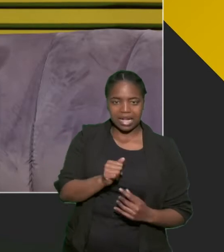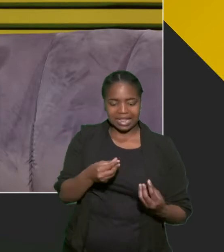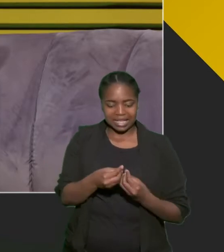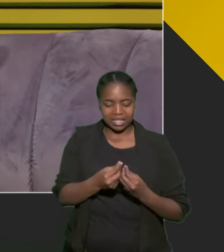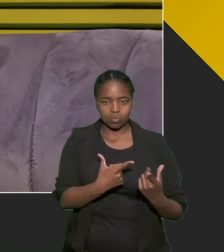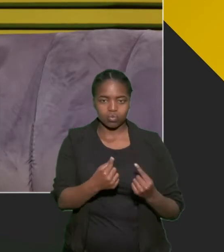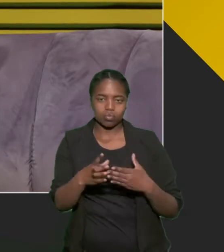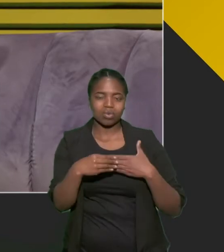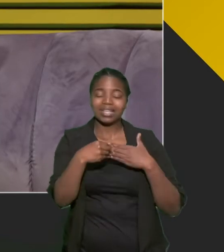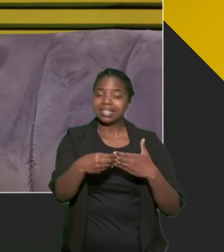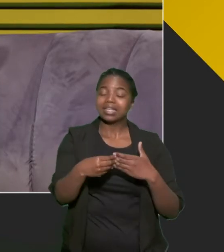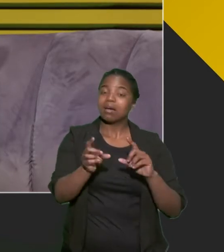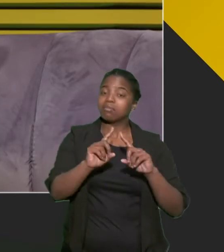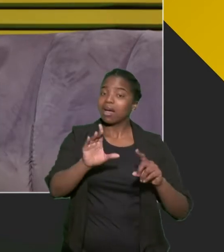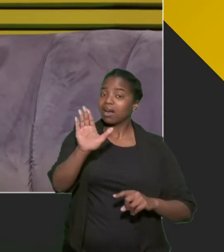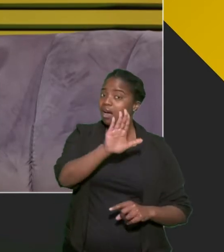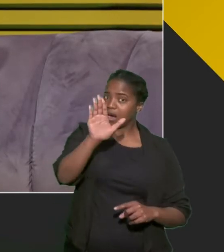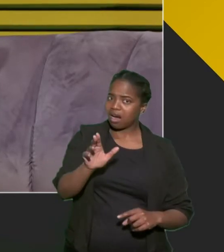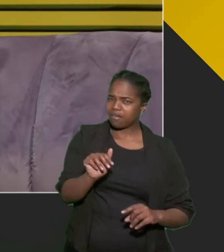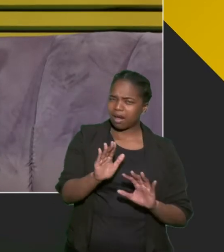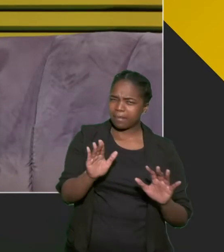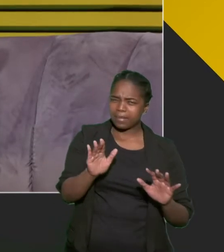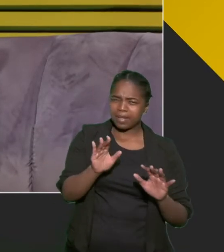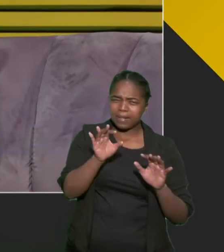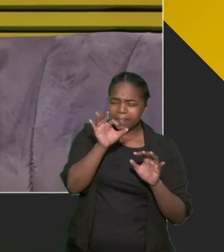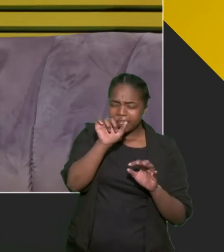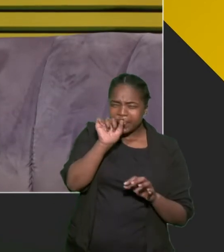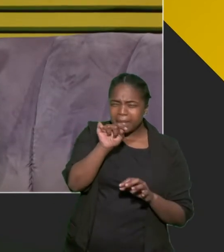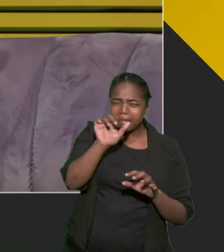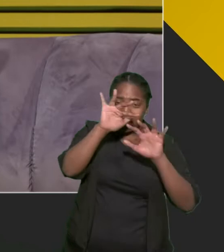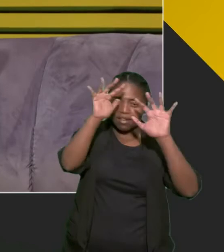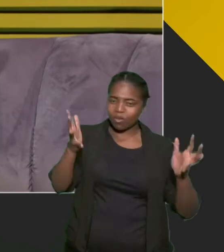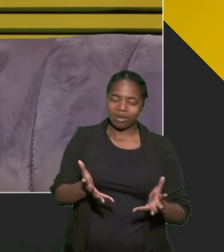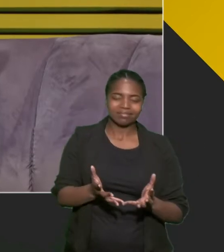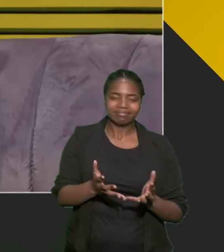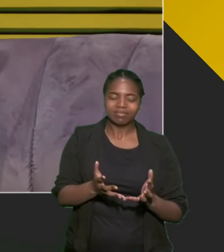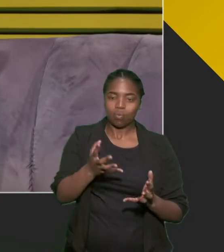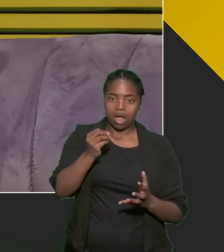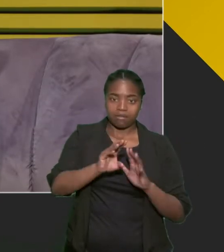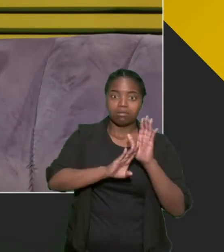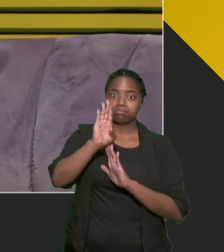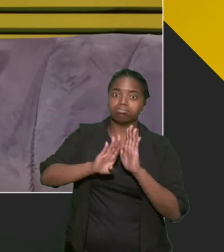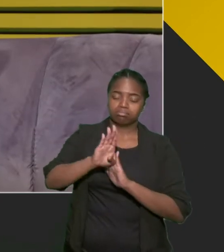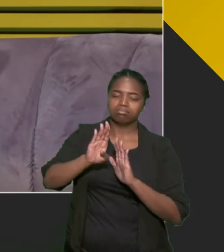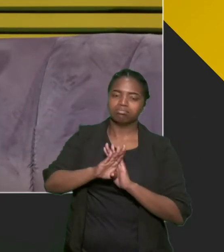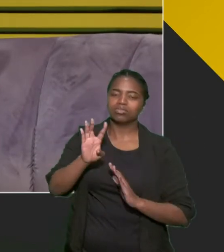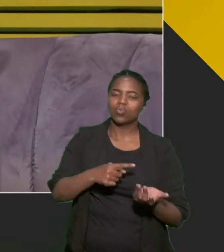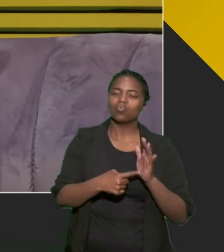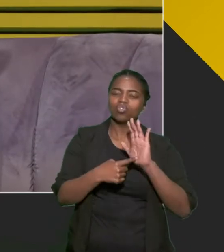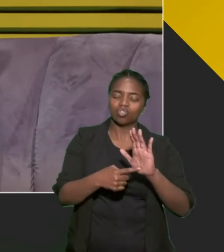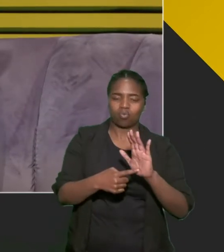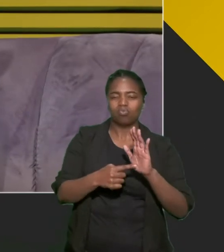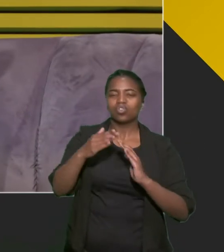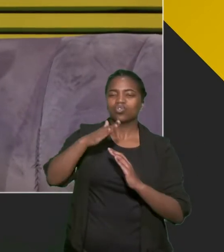leadership issues? But of course, Africa is not just that little dark spot on the world. We do have some prosperous countries, and here we show you